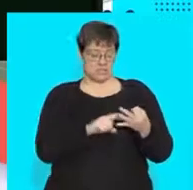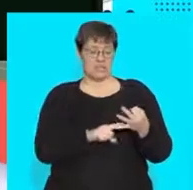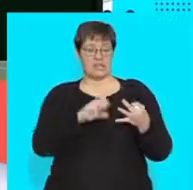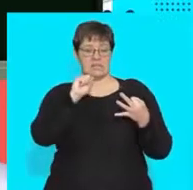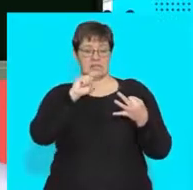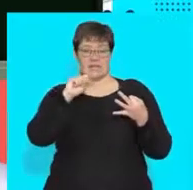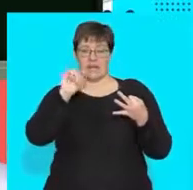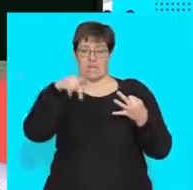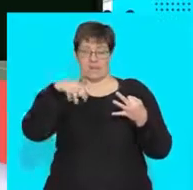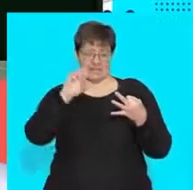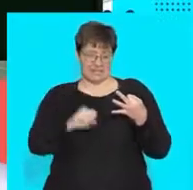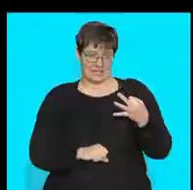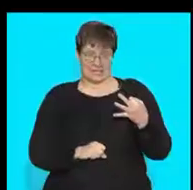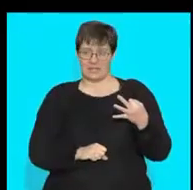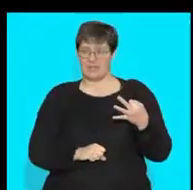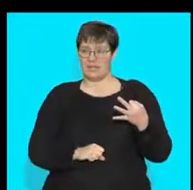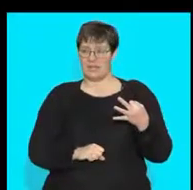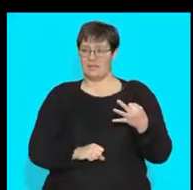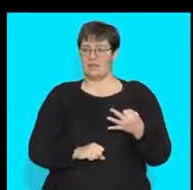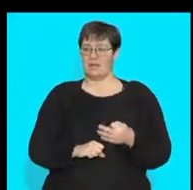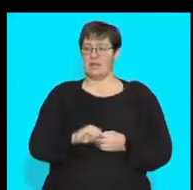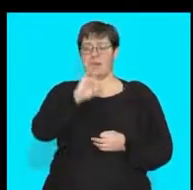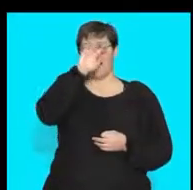stapes. And easy to remember is MIS, so it's